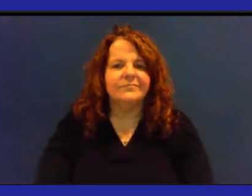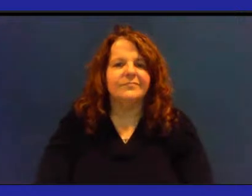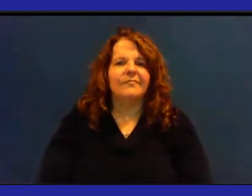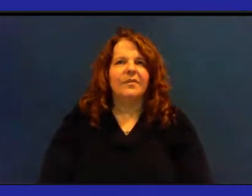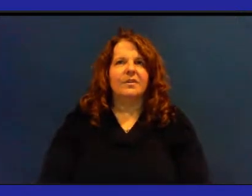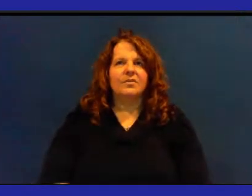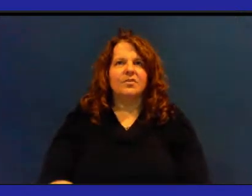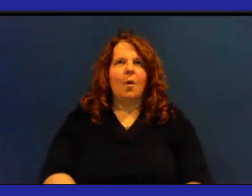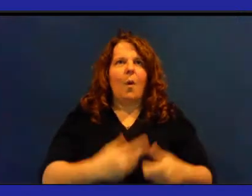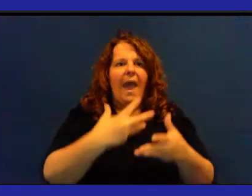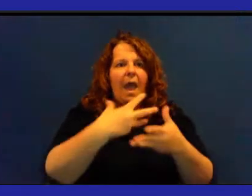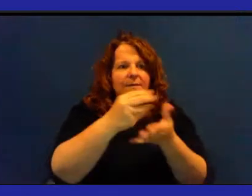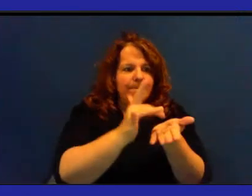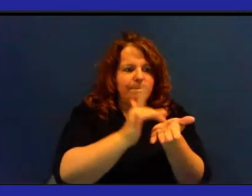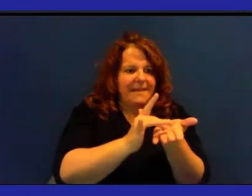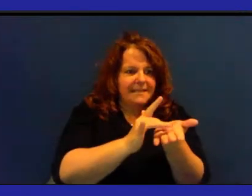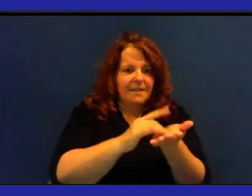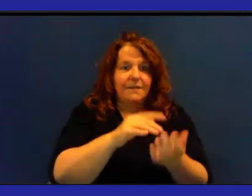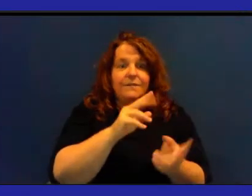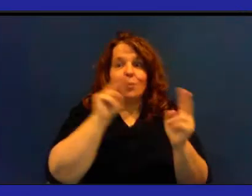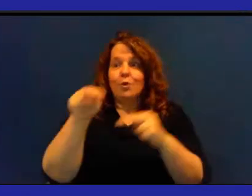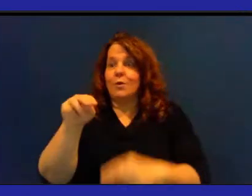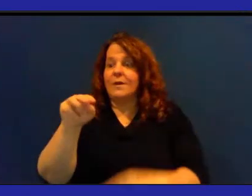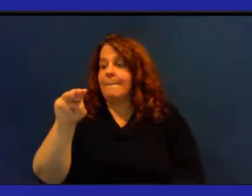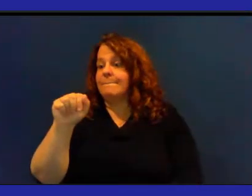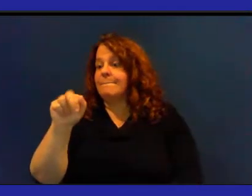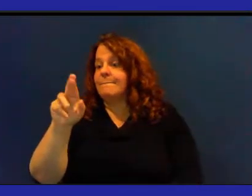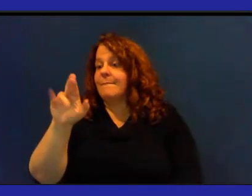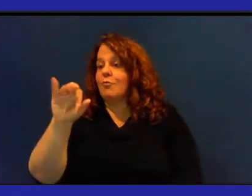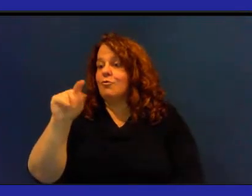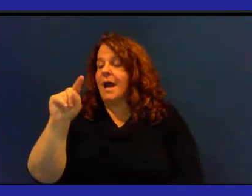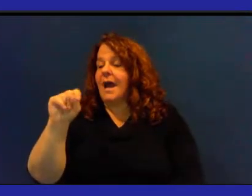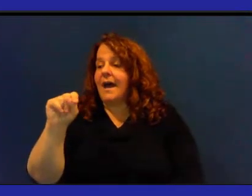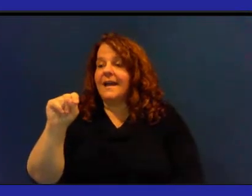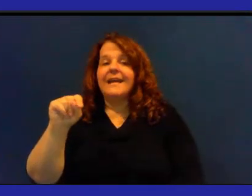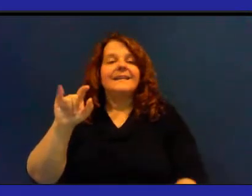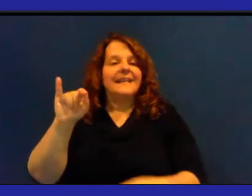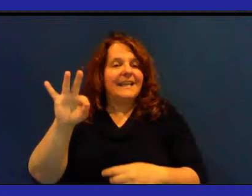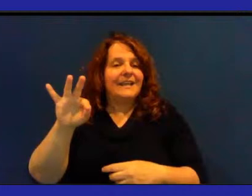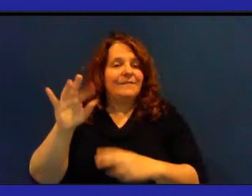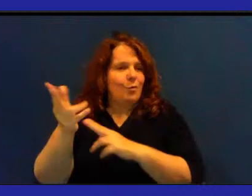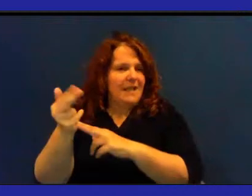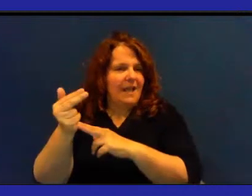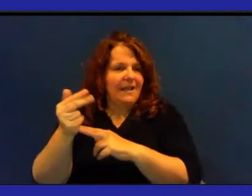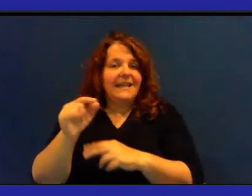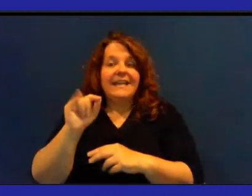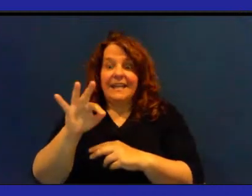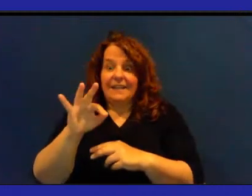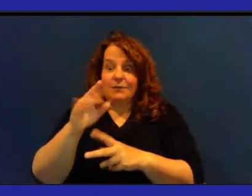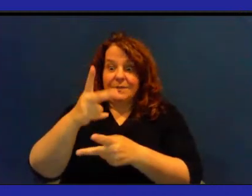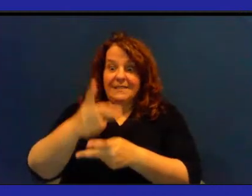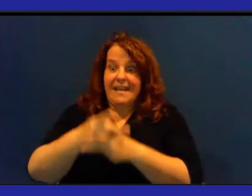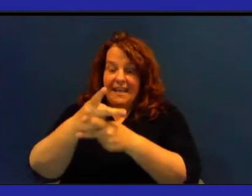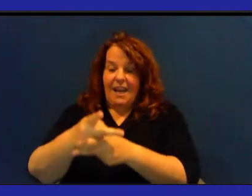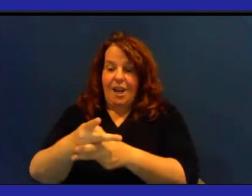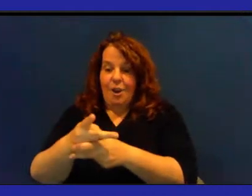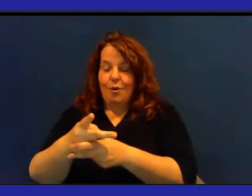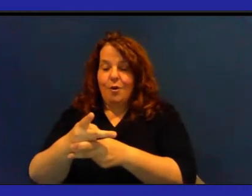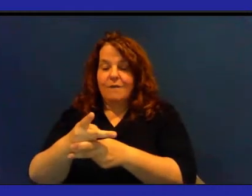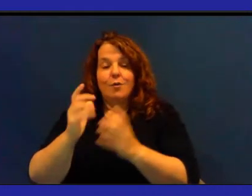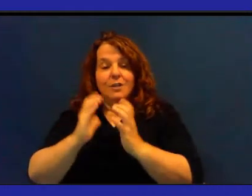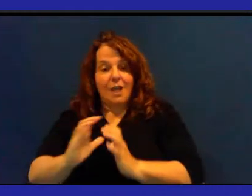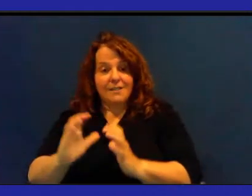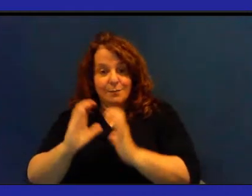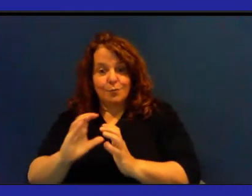right, Marriott, you take care of your employees, they'll take care of your customers, the business will take care of itself. How Southwest takes care of